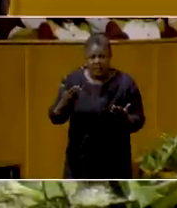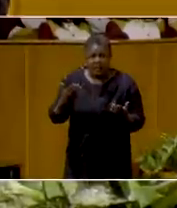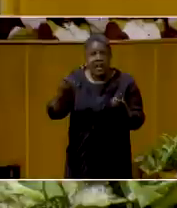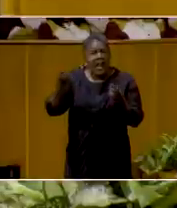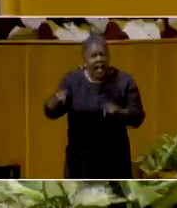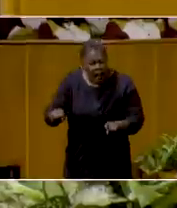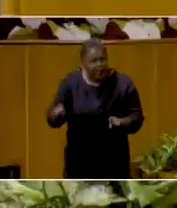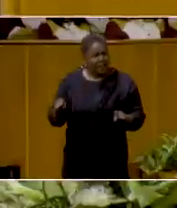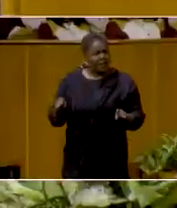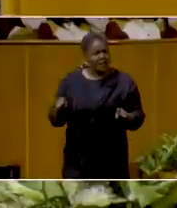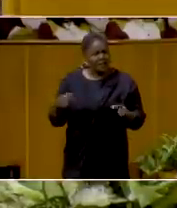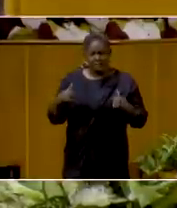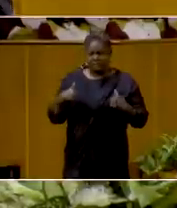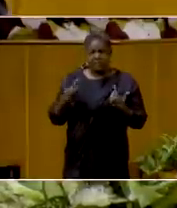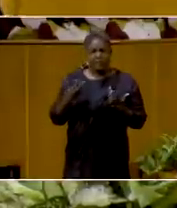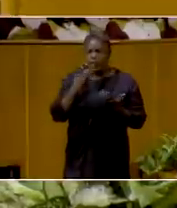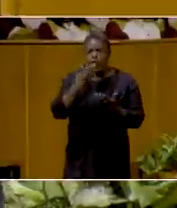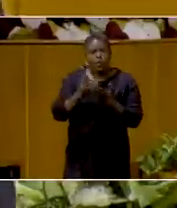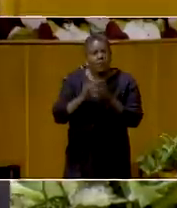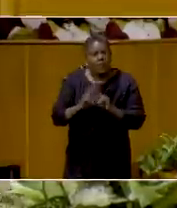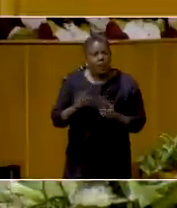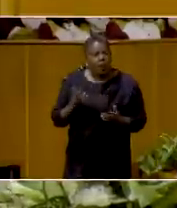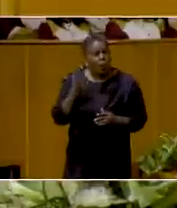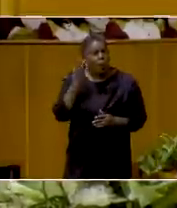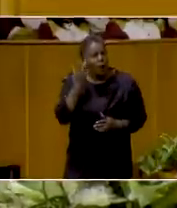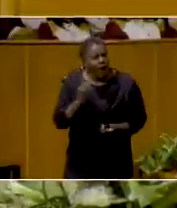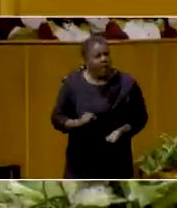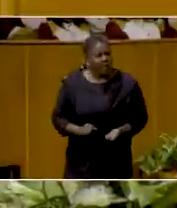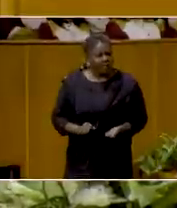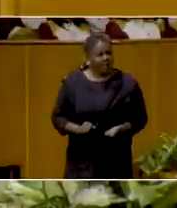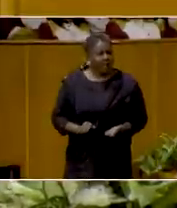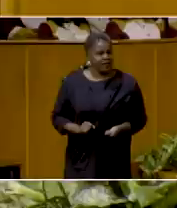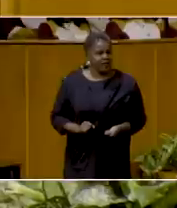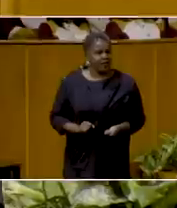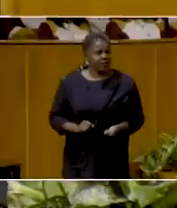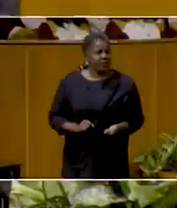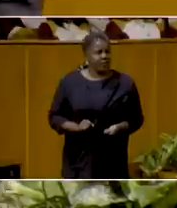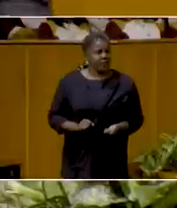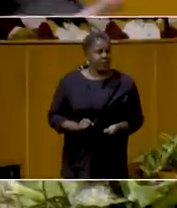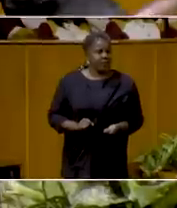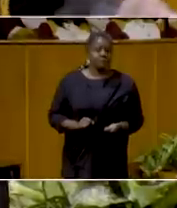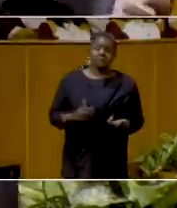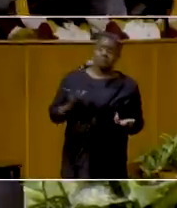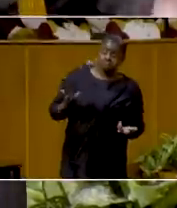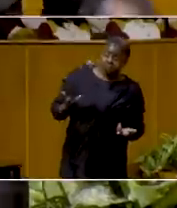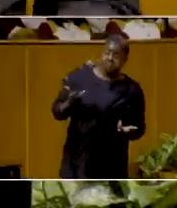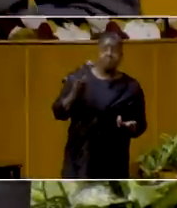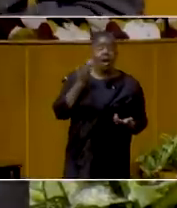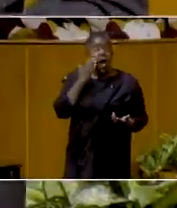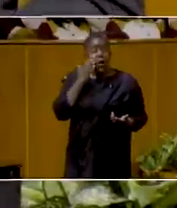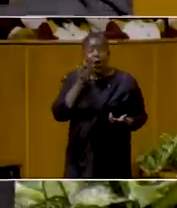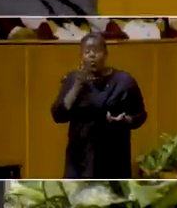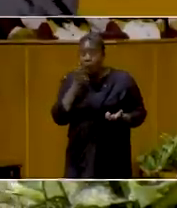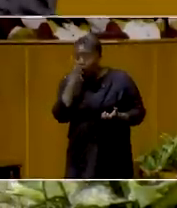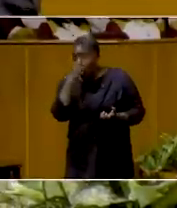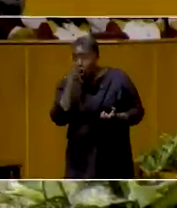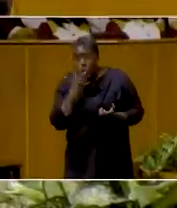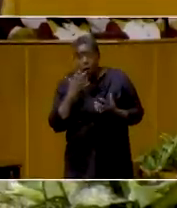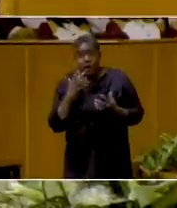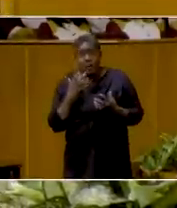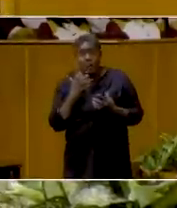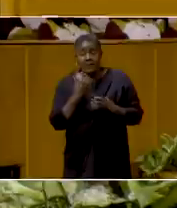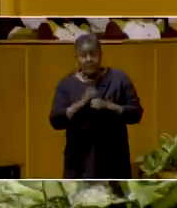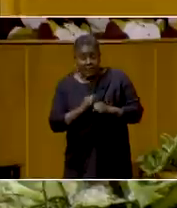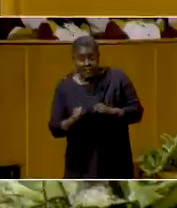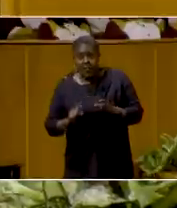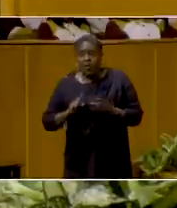to happen to good people? I know you want to look saved and your Bible is big and